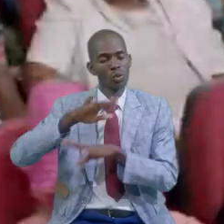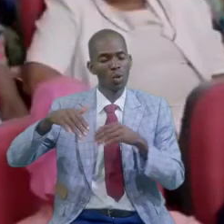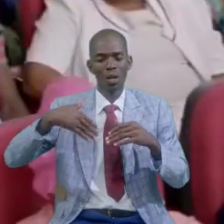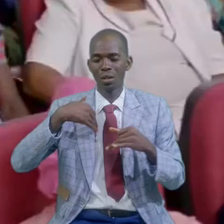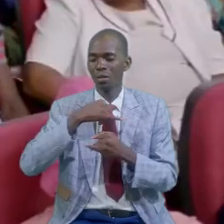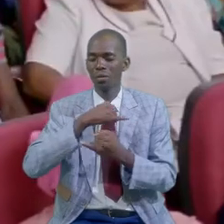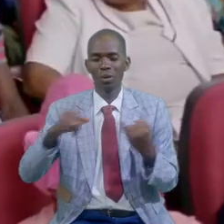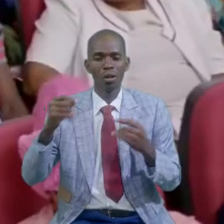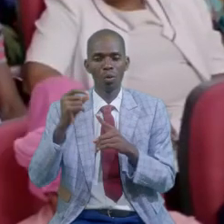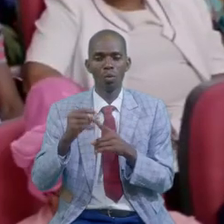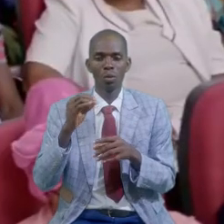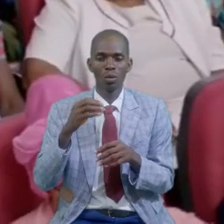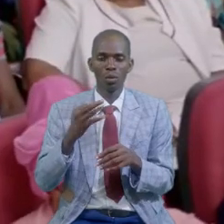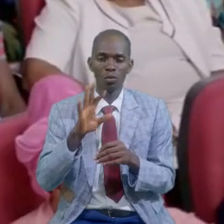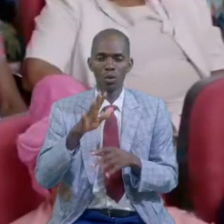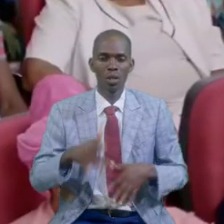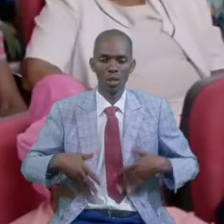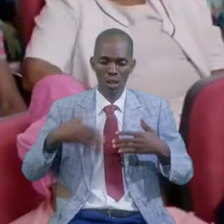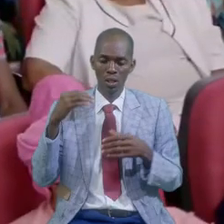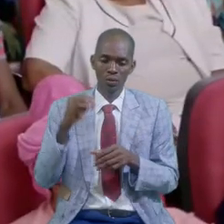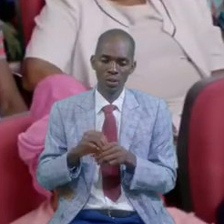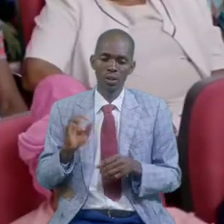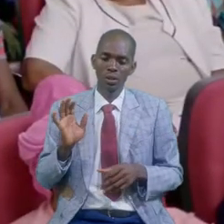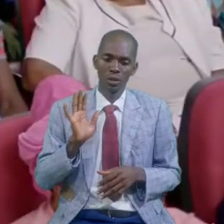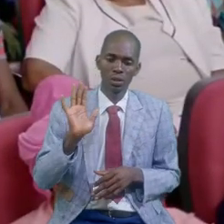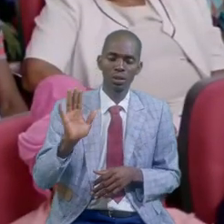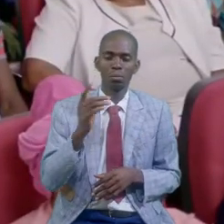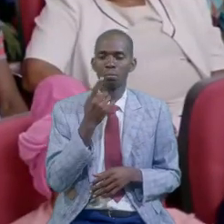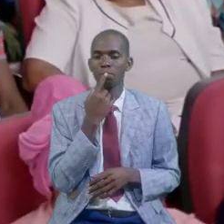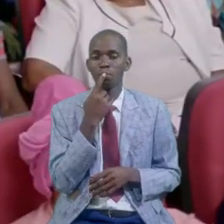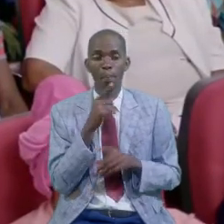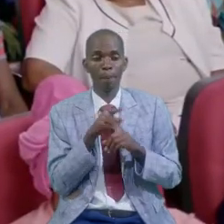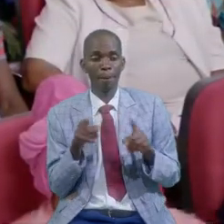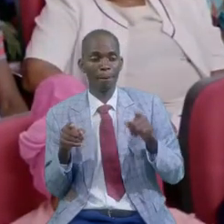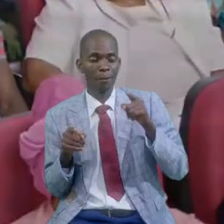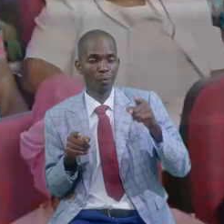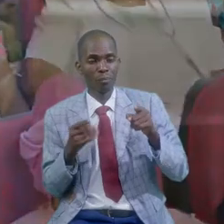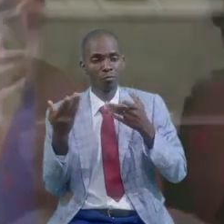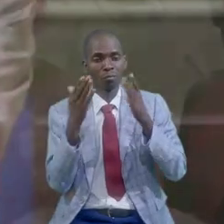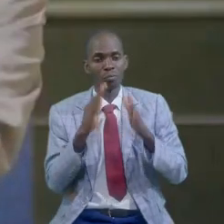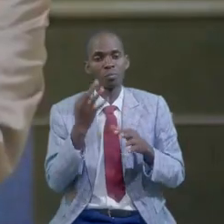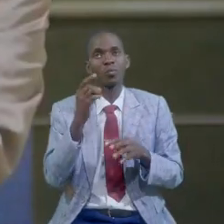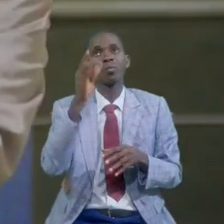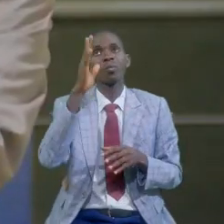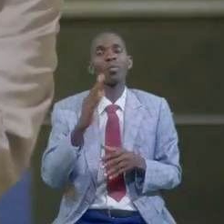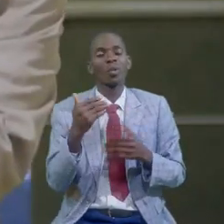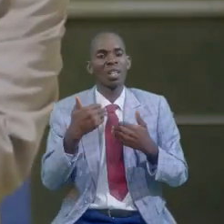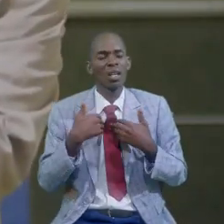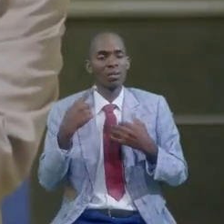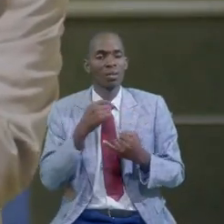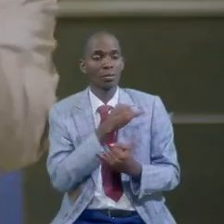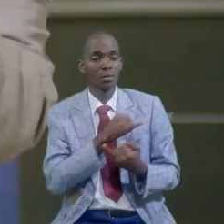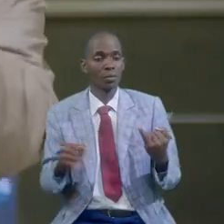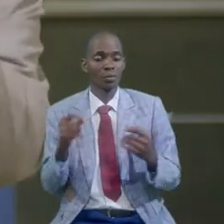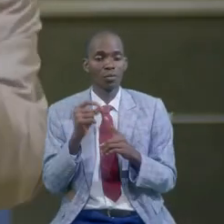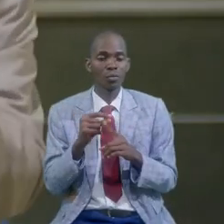mouth, but you have the final word concerning their